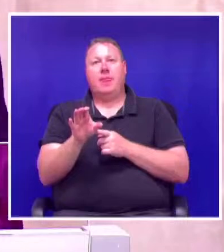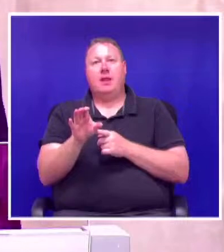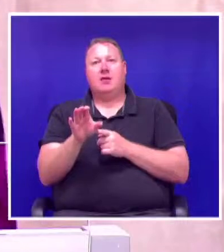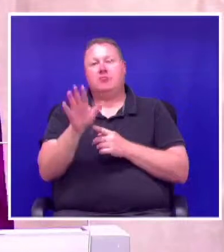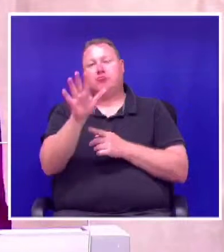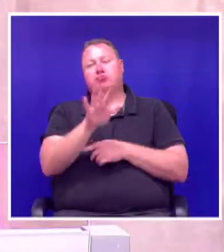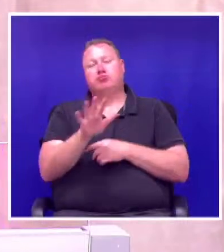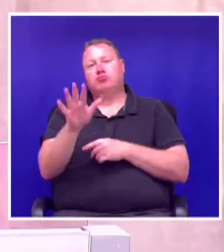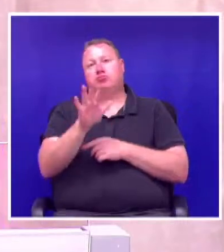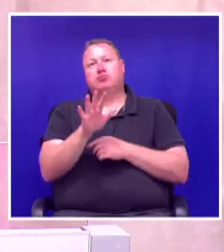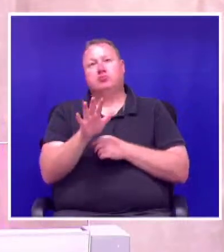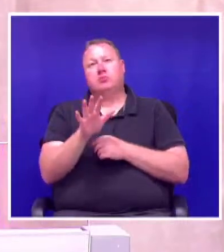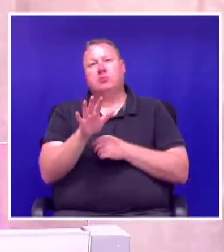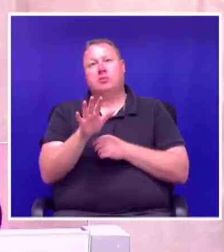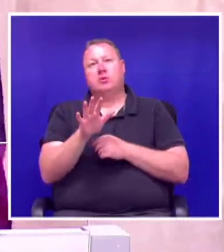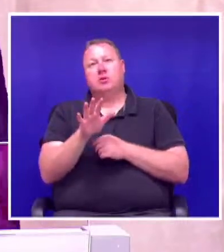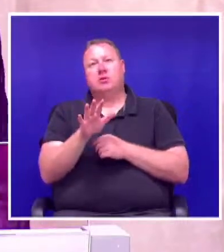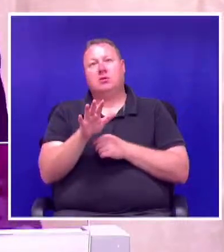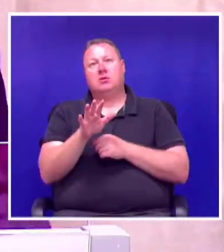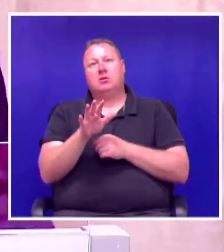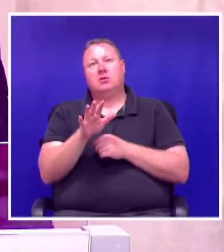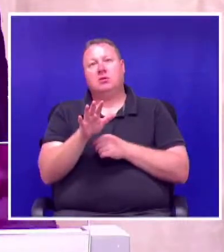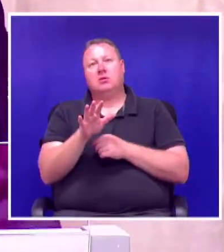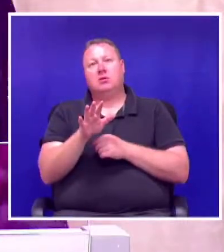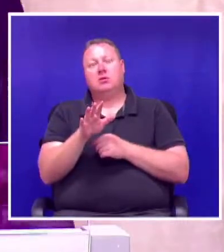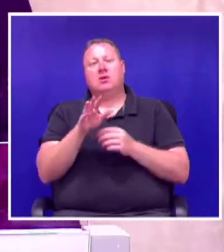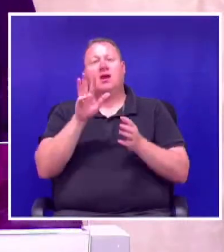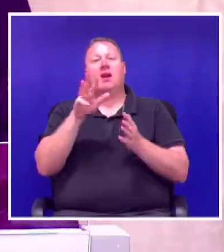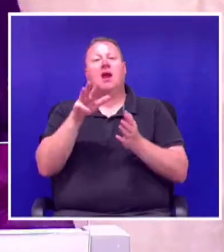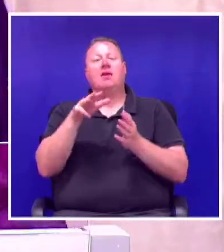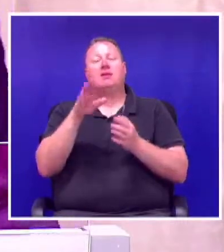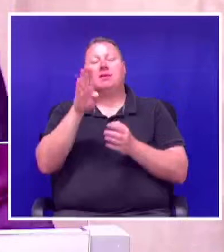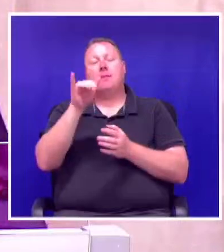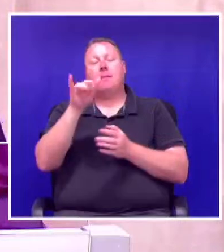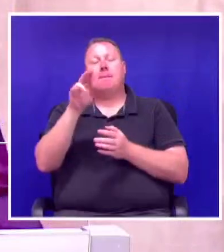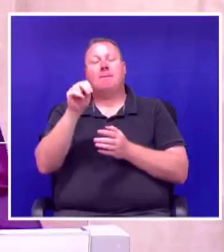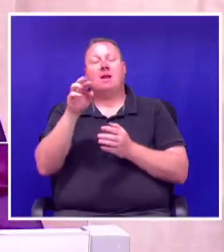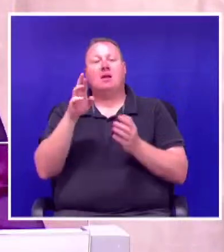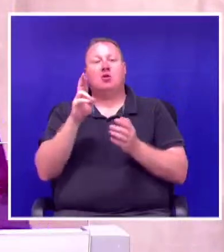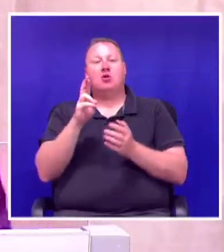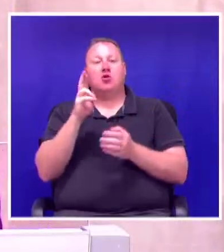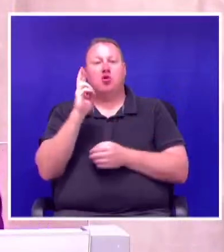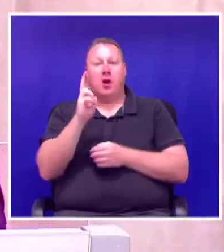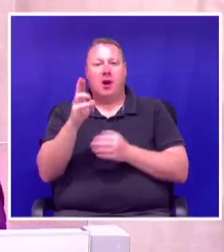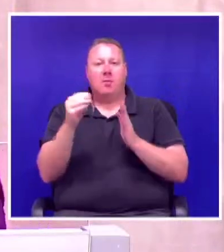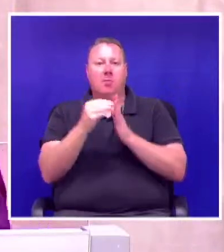about 19 billion rands to support